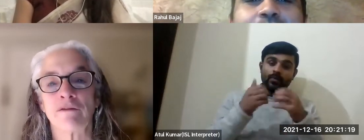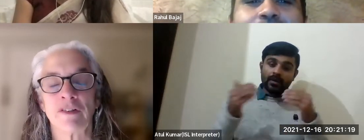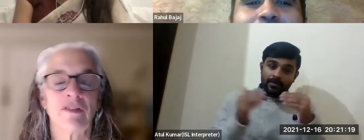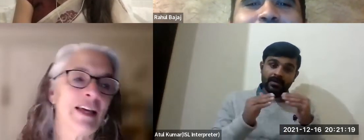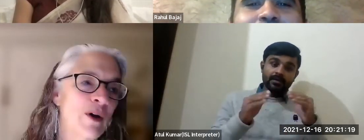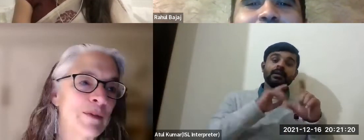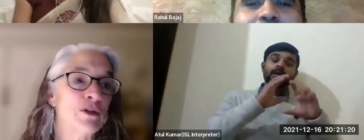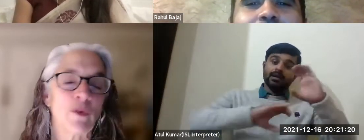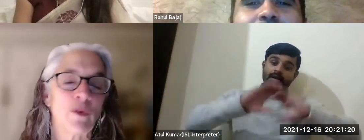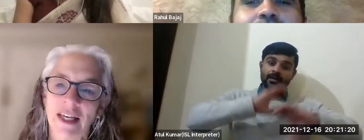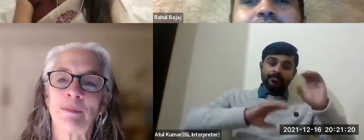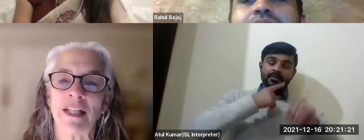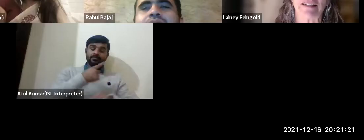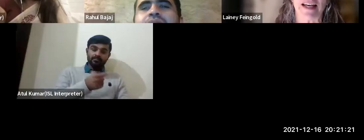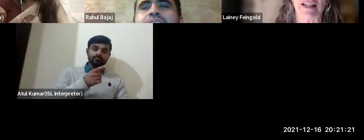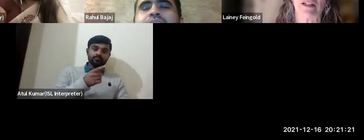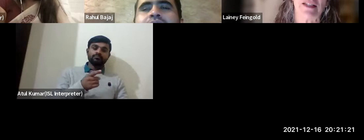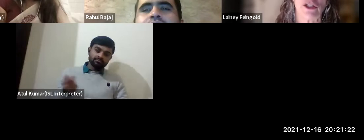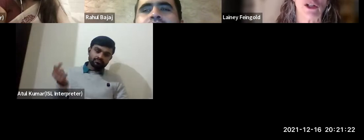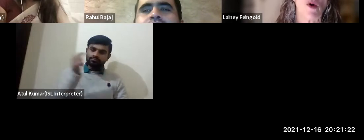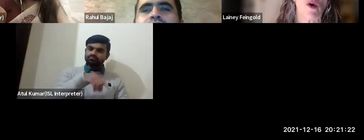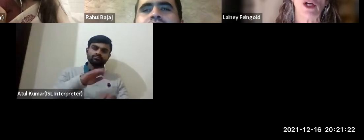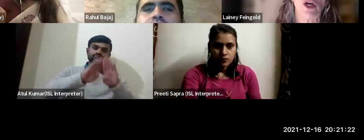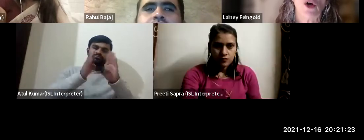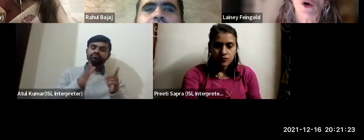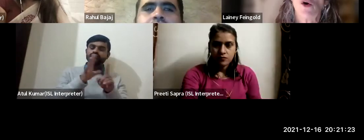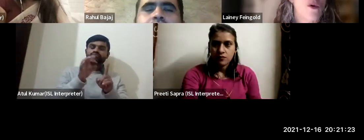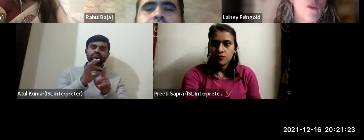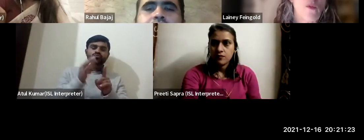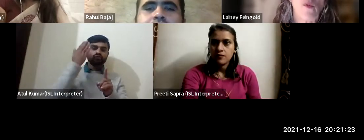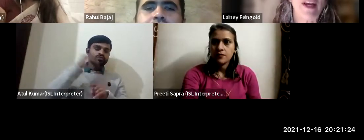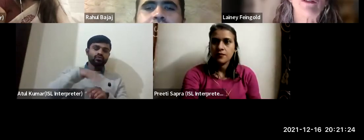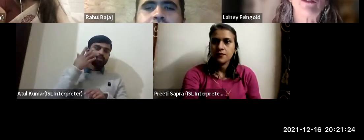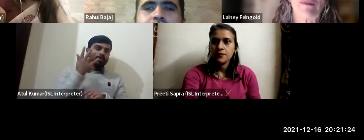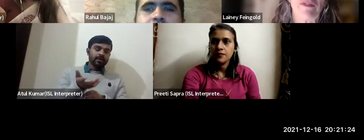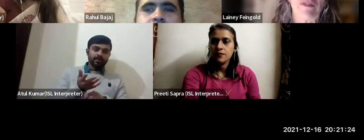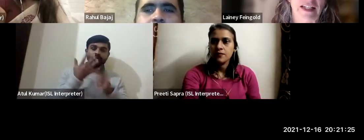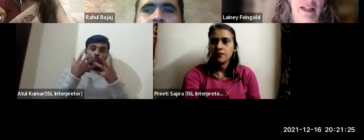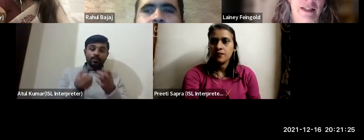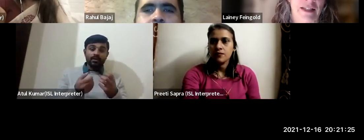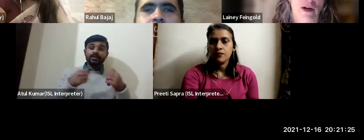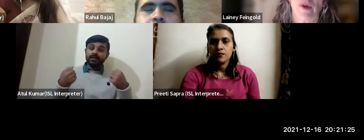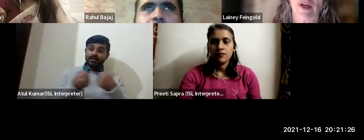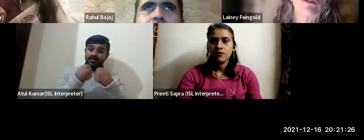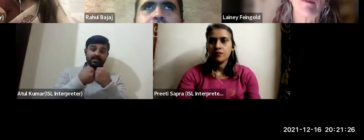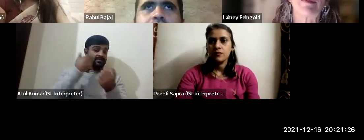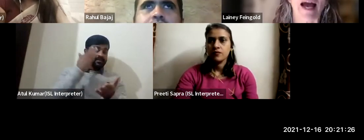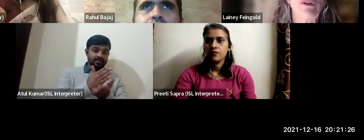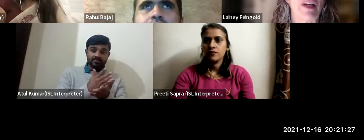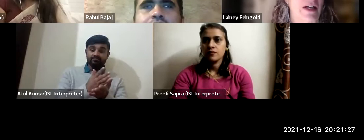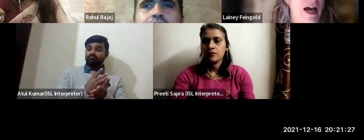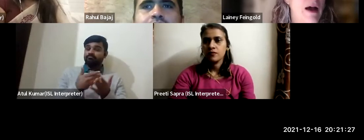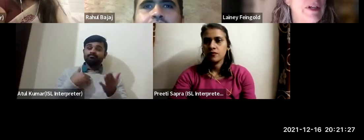that conference. They didn't want me to. So he got up on that stage and he said, you know what? Yeah. We have to stop fighting this. We have to Yeah.